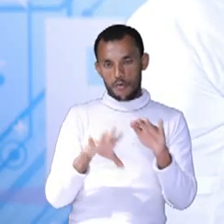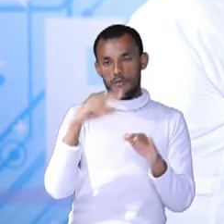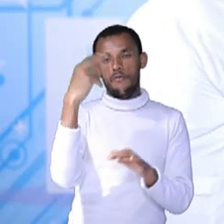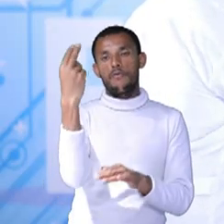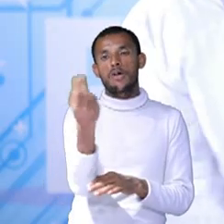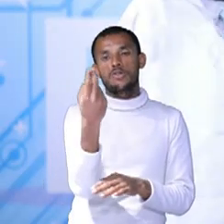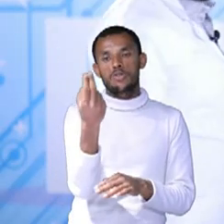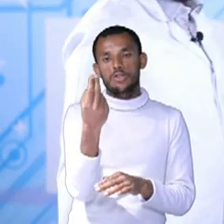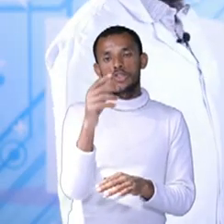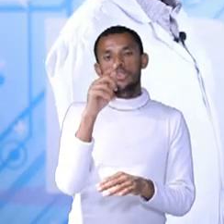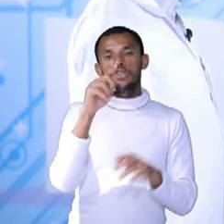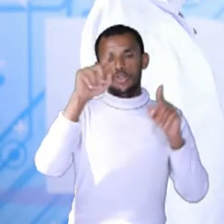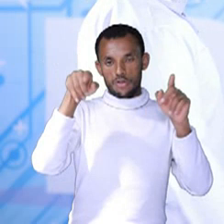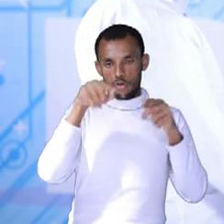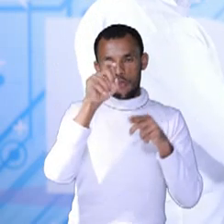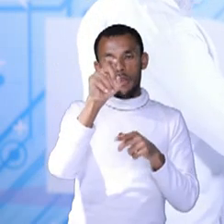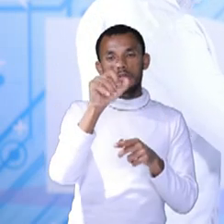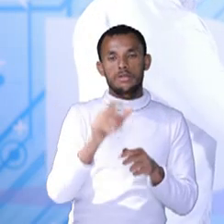function, g of x.